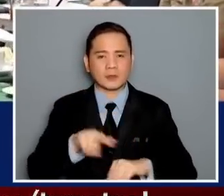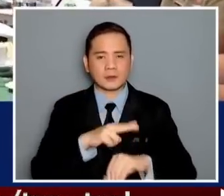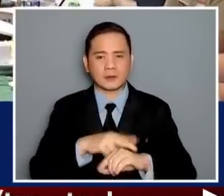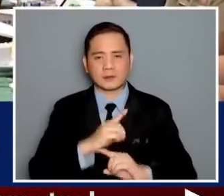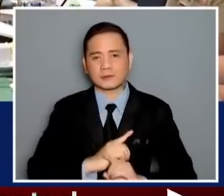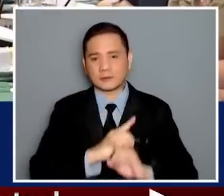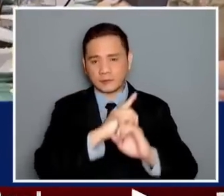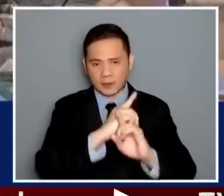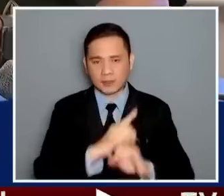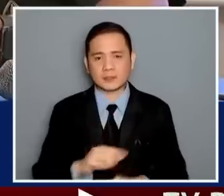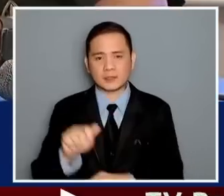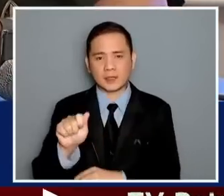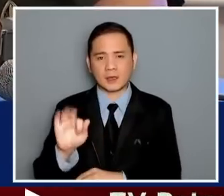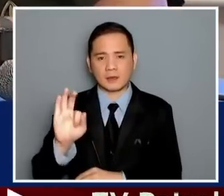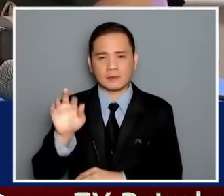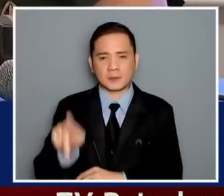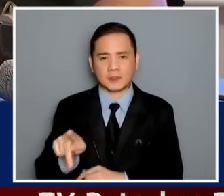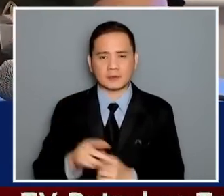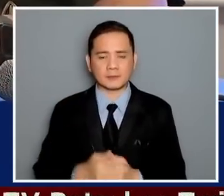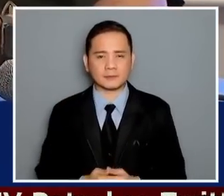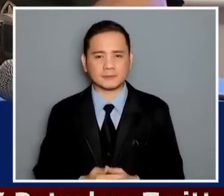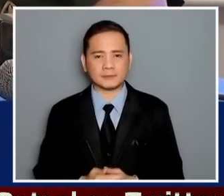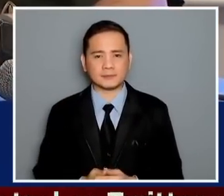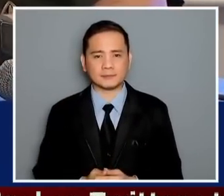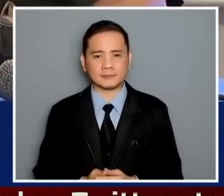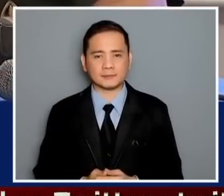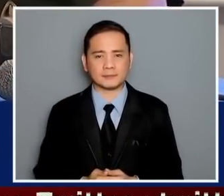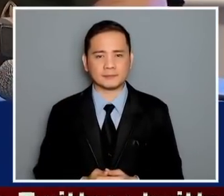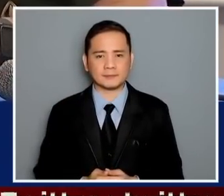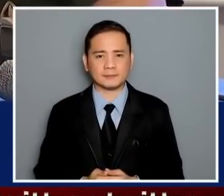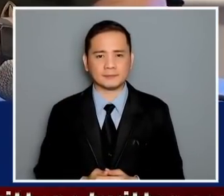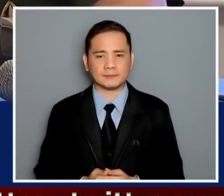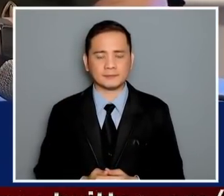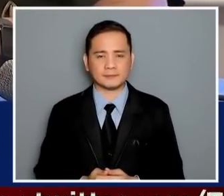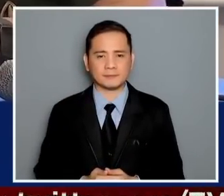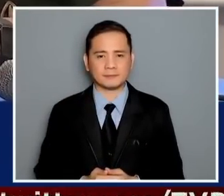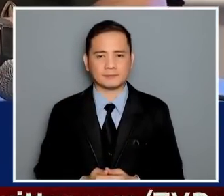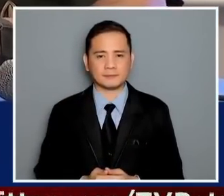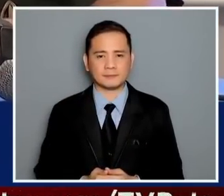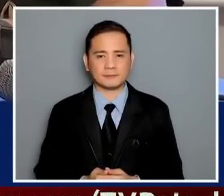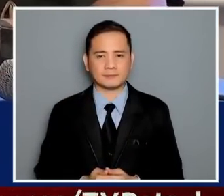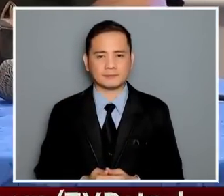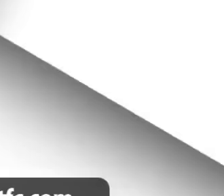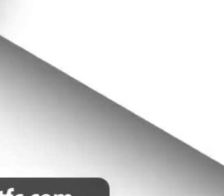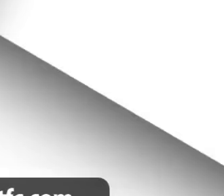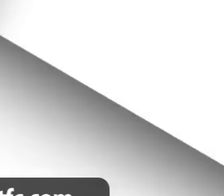Defense at AFP. Bianca Dava, ABS-CBN News.